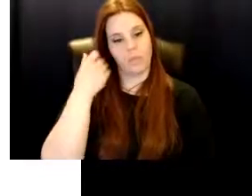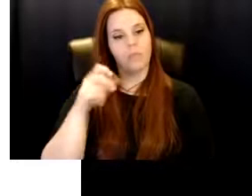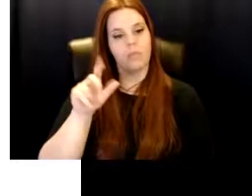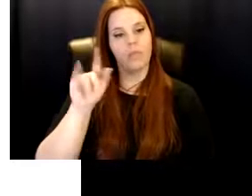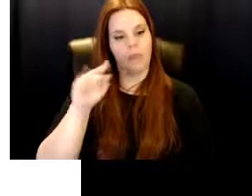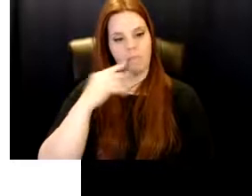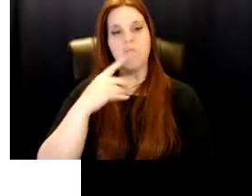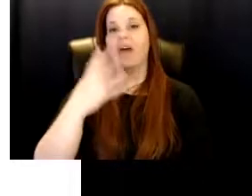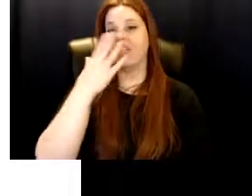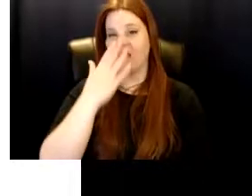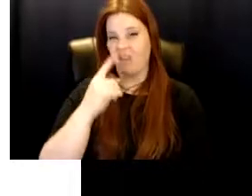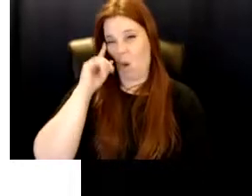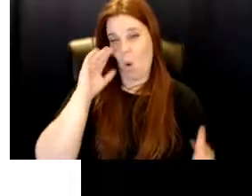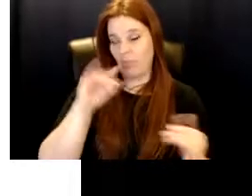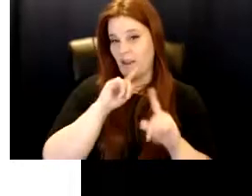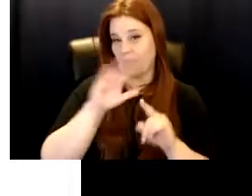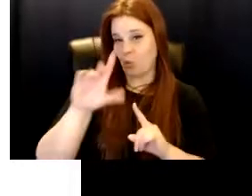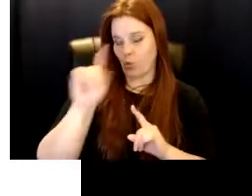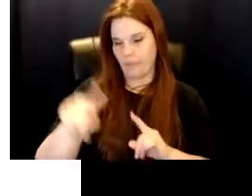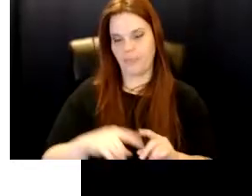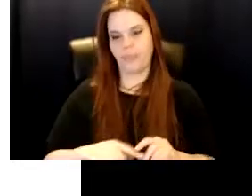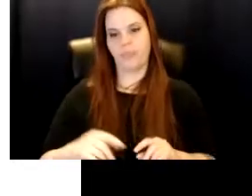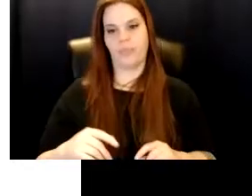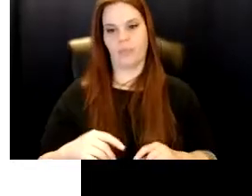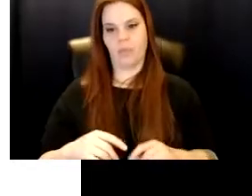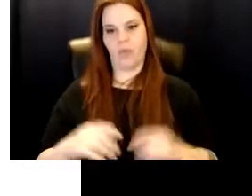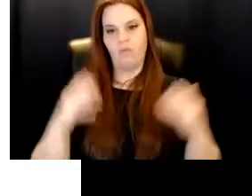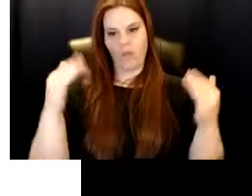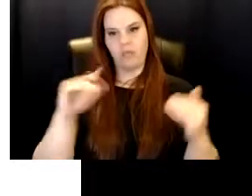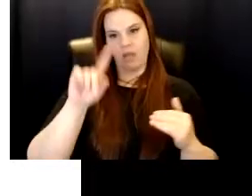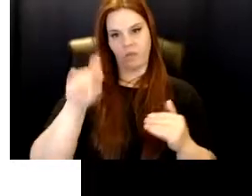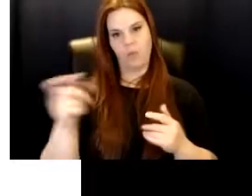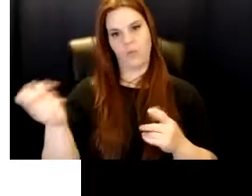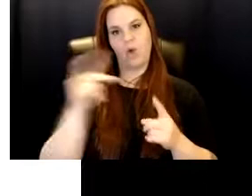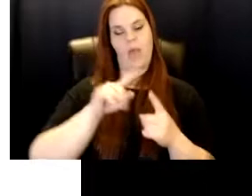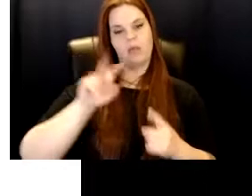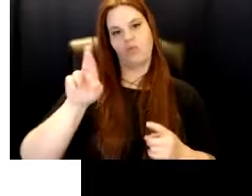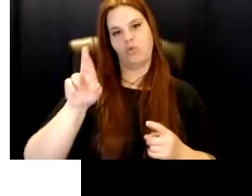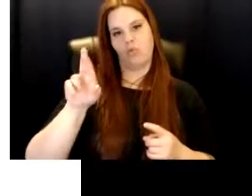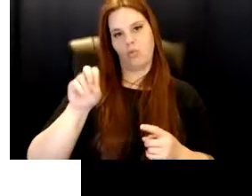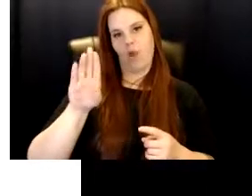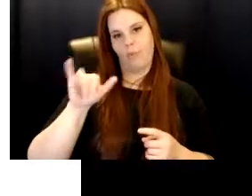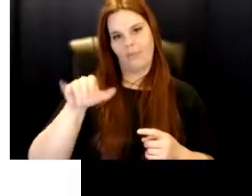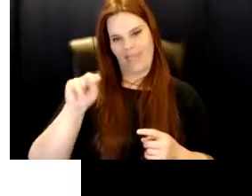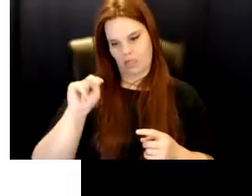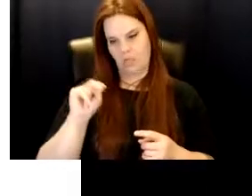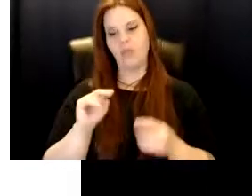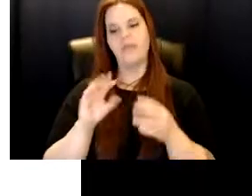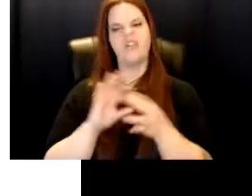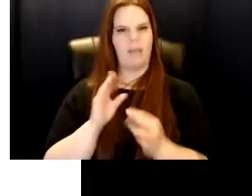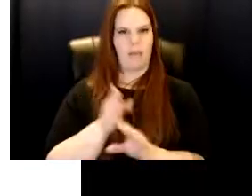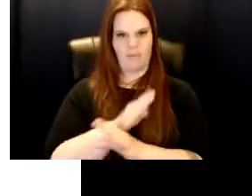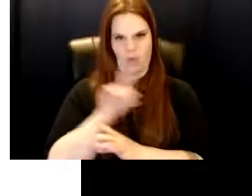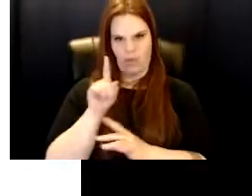Thank you. I hope that answers your question. For this next question, we go back to Robin. There's a statement beforehand. There